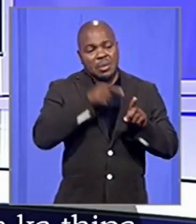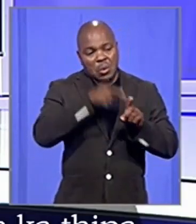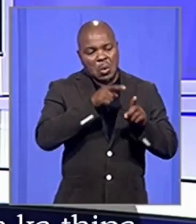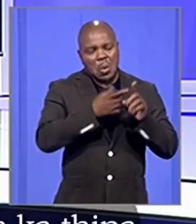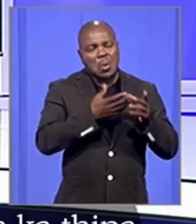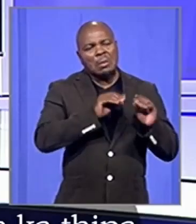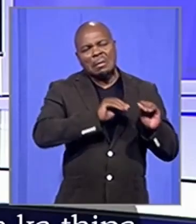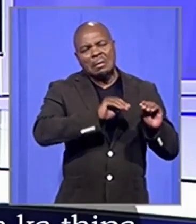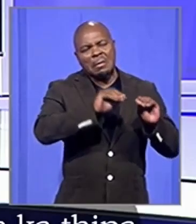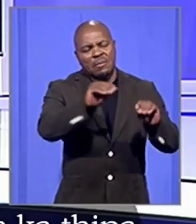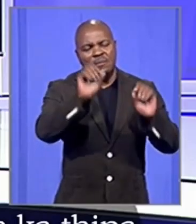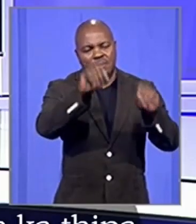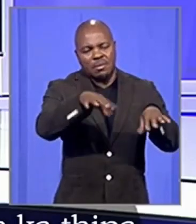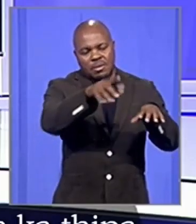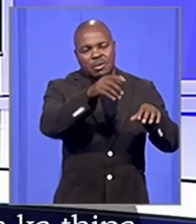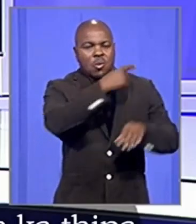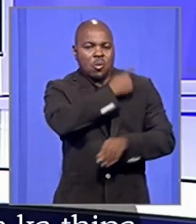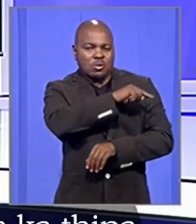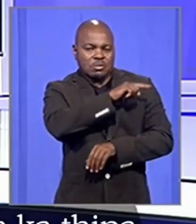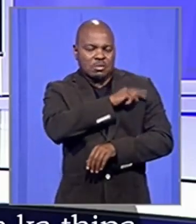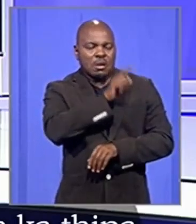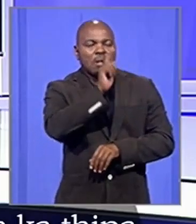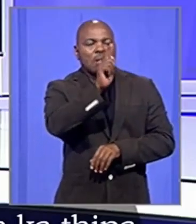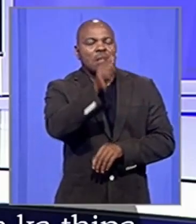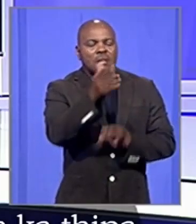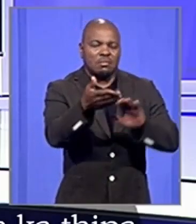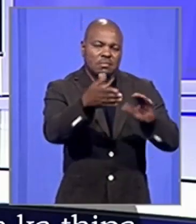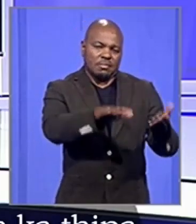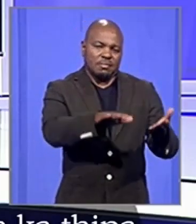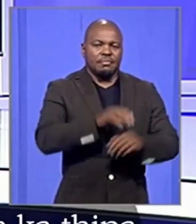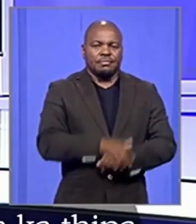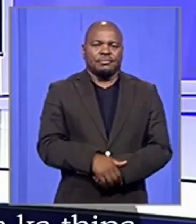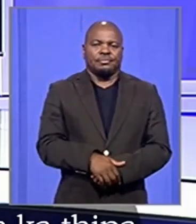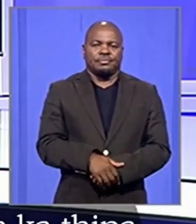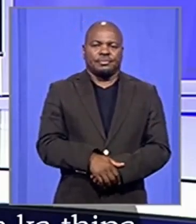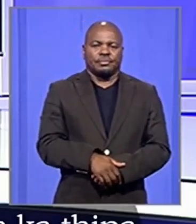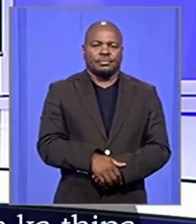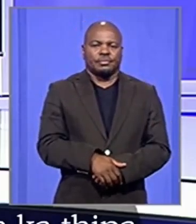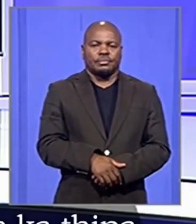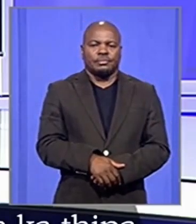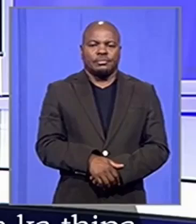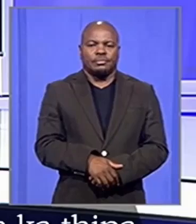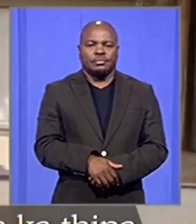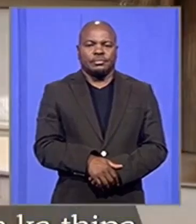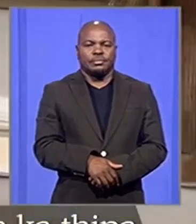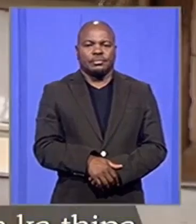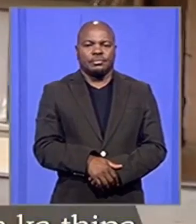o kitimišeditšwe bookelong fao a ilego a hlokagala ka morago.